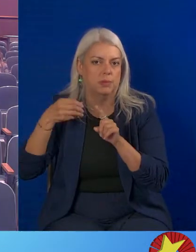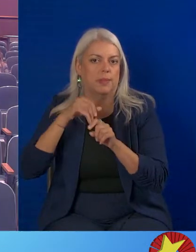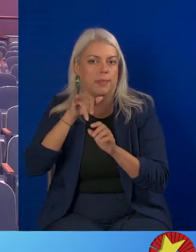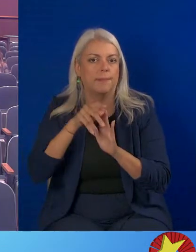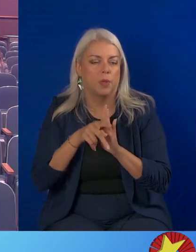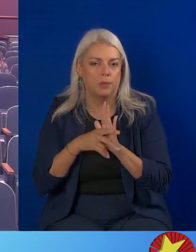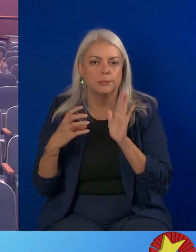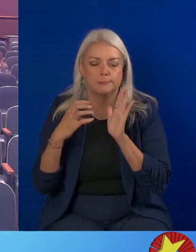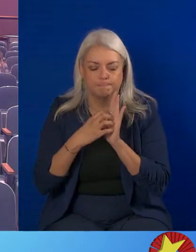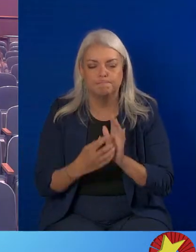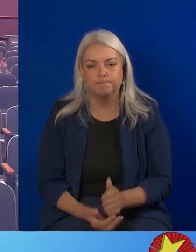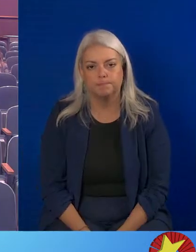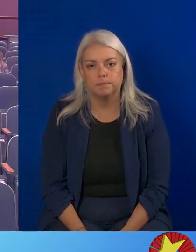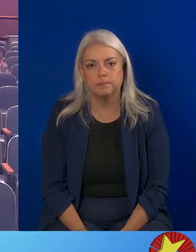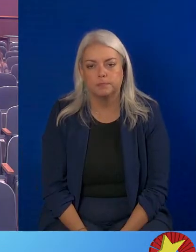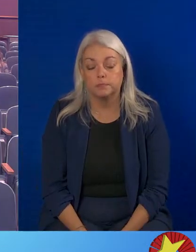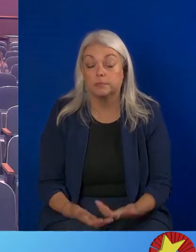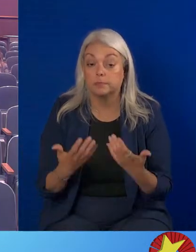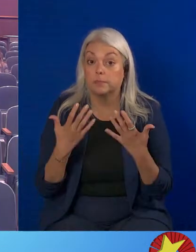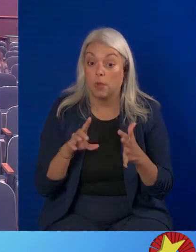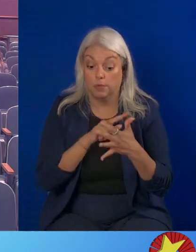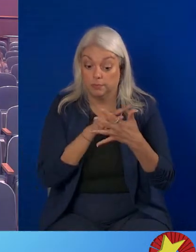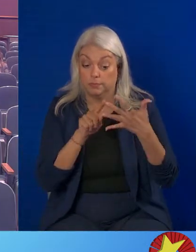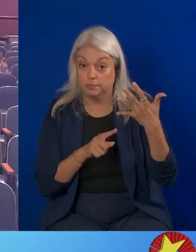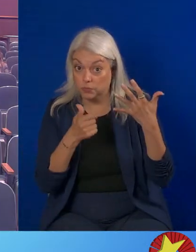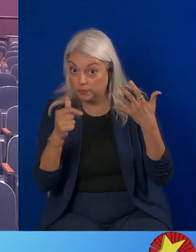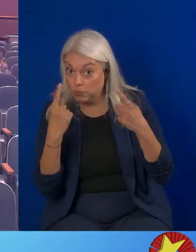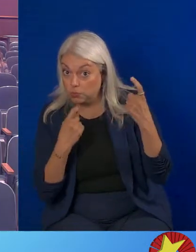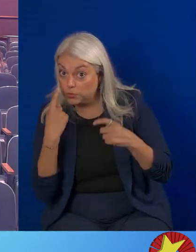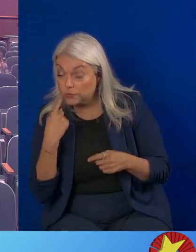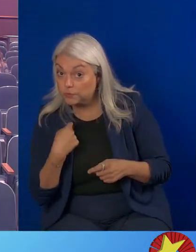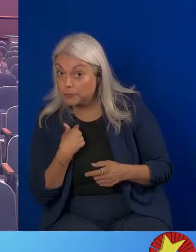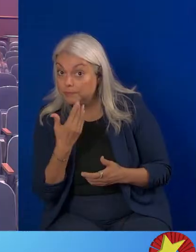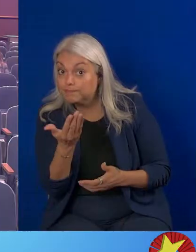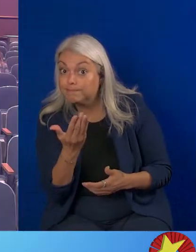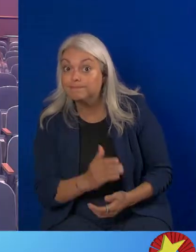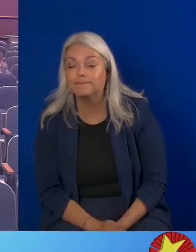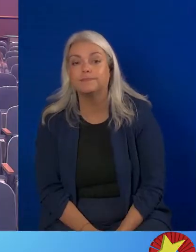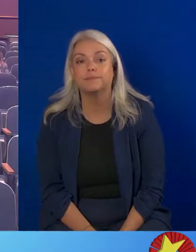And that's it. Do you have any questions for me?